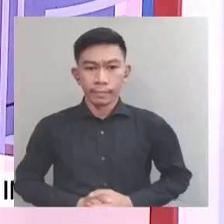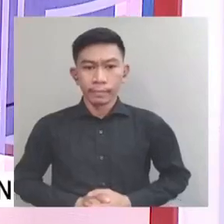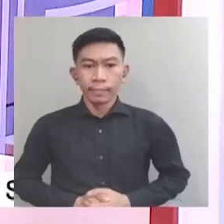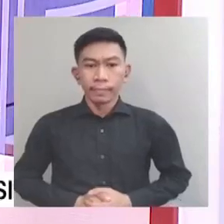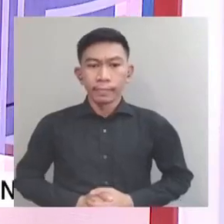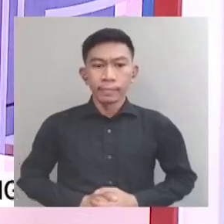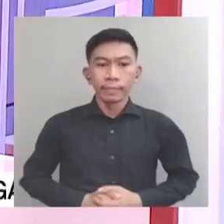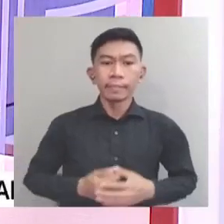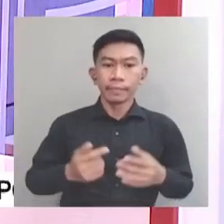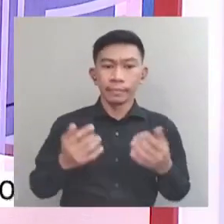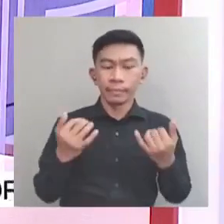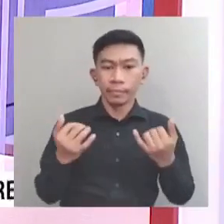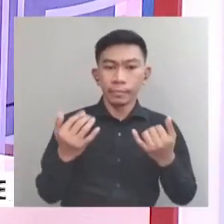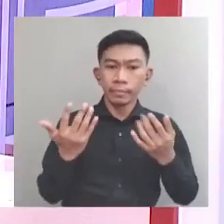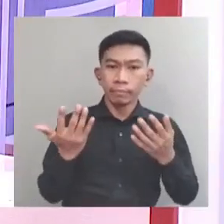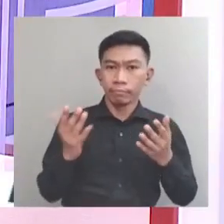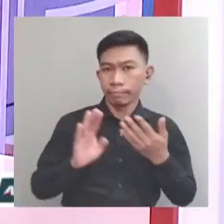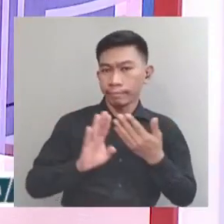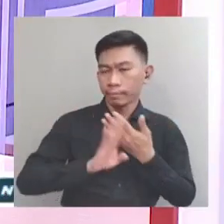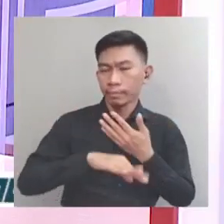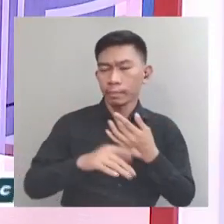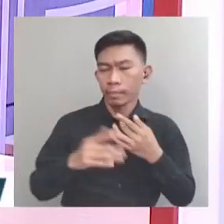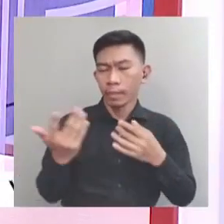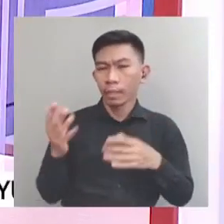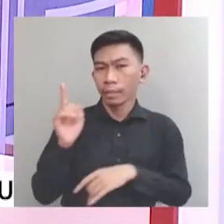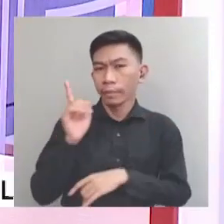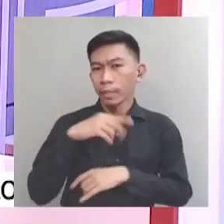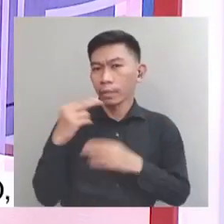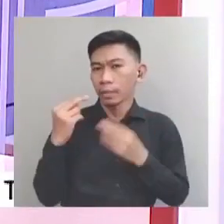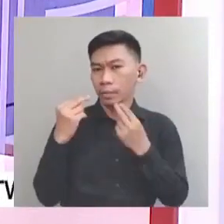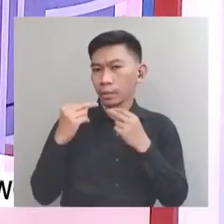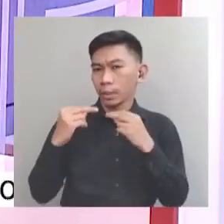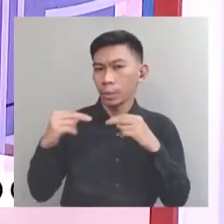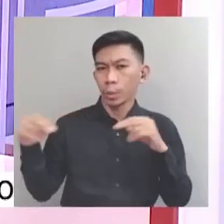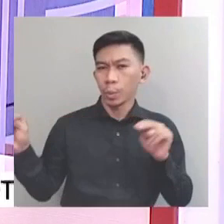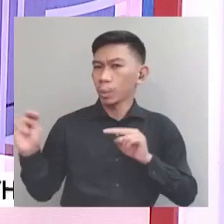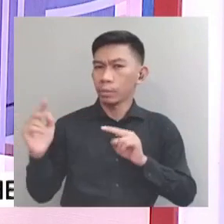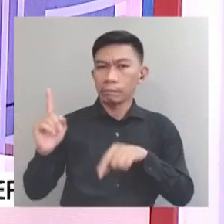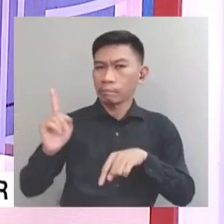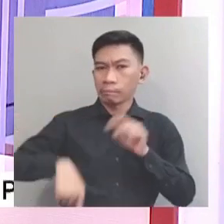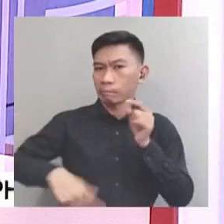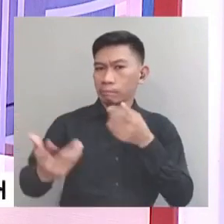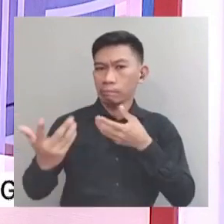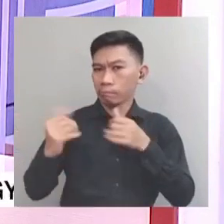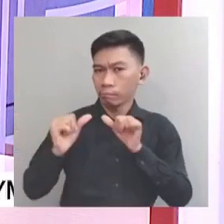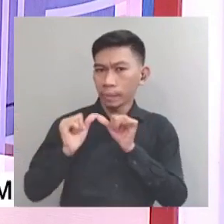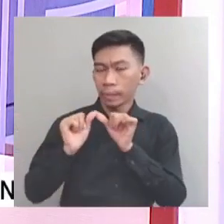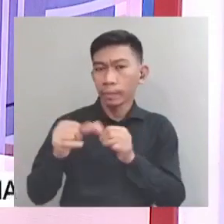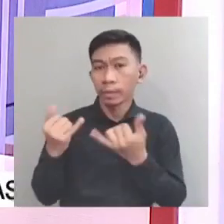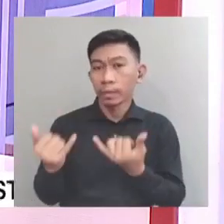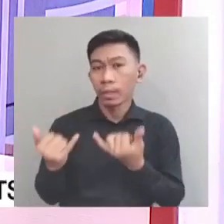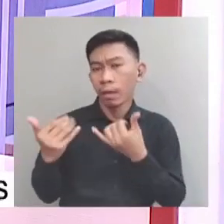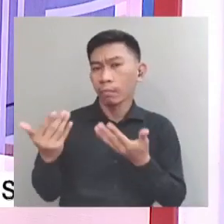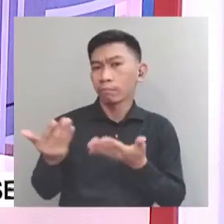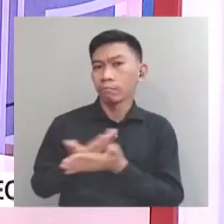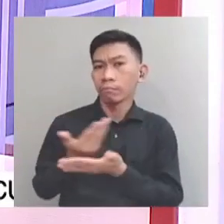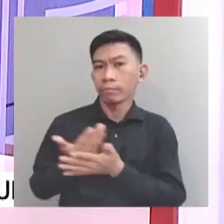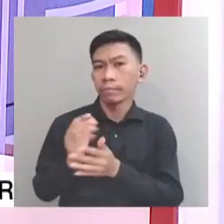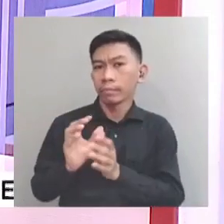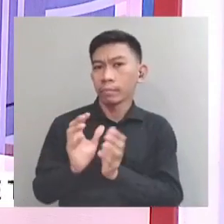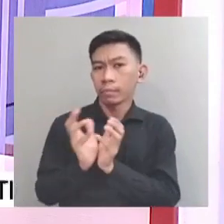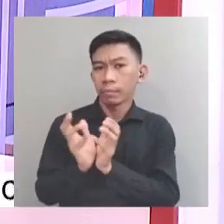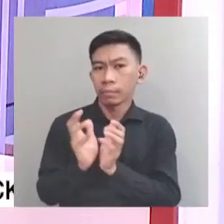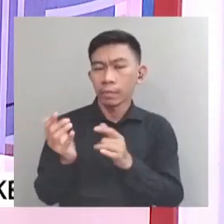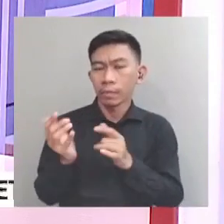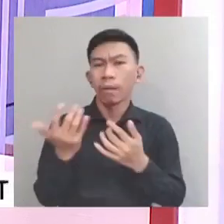Fake news has no place in a modern society. That declaration coming from President Marcos as he graces the International Conference of